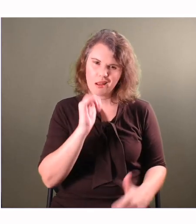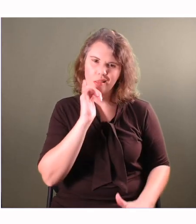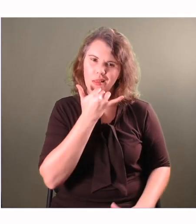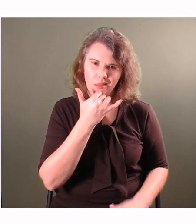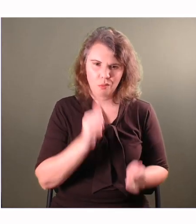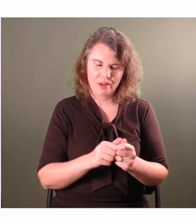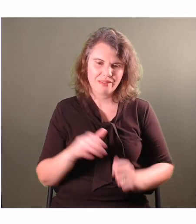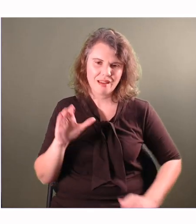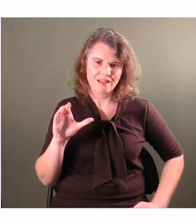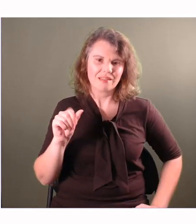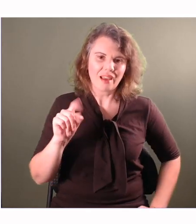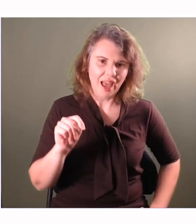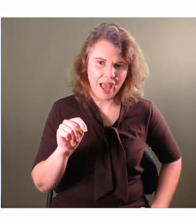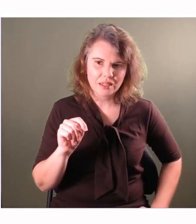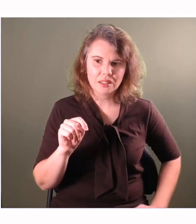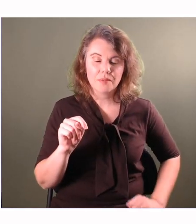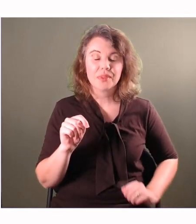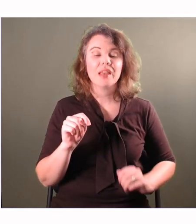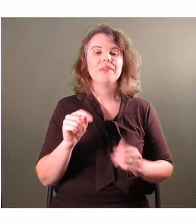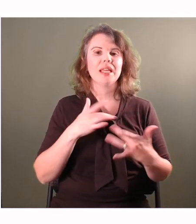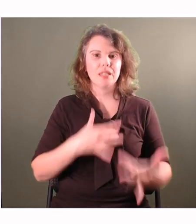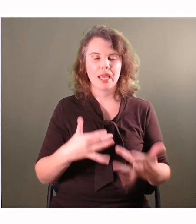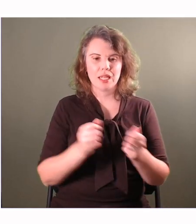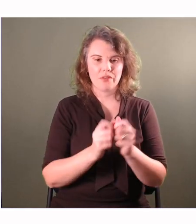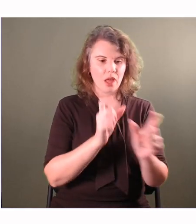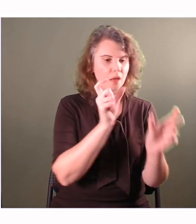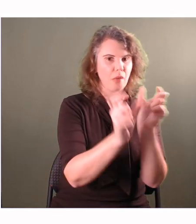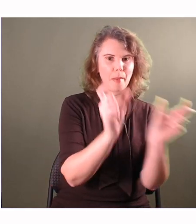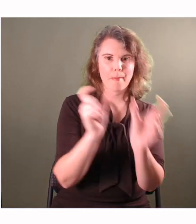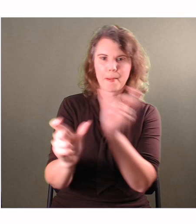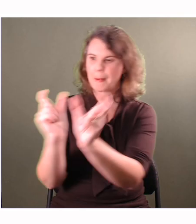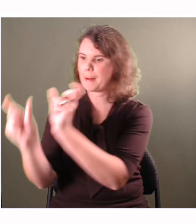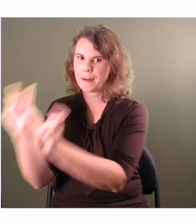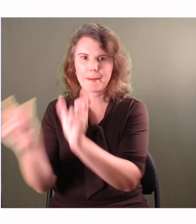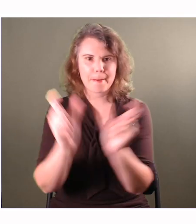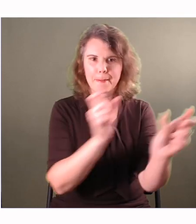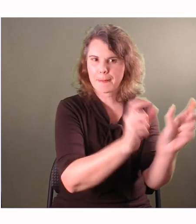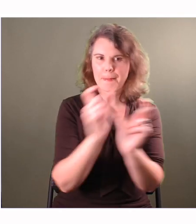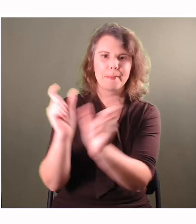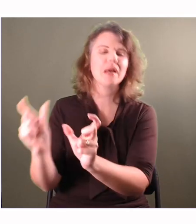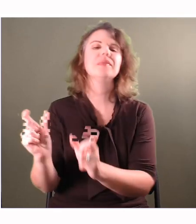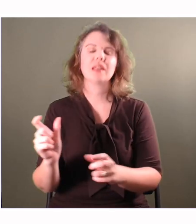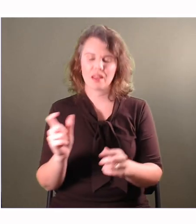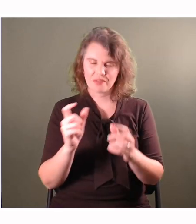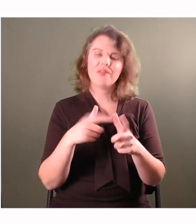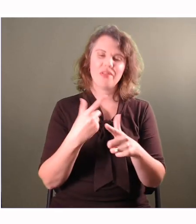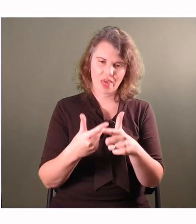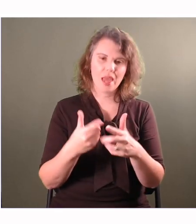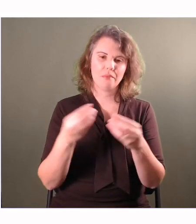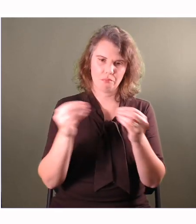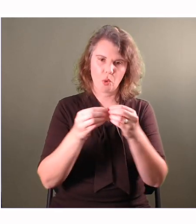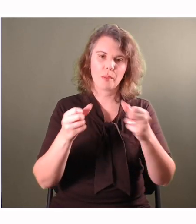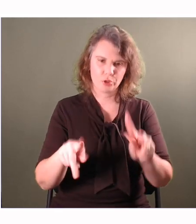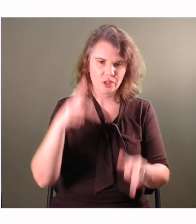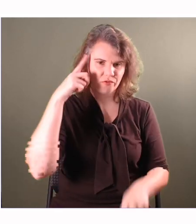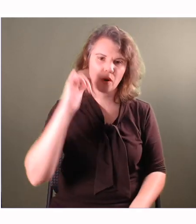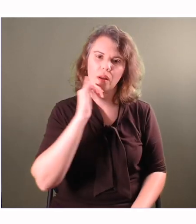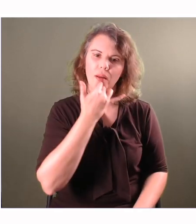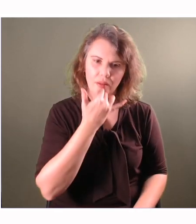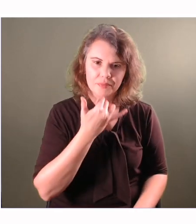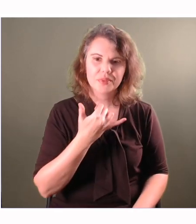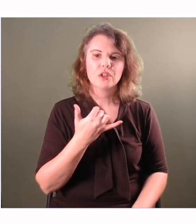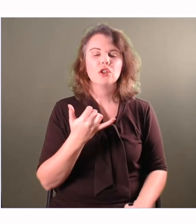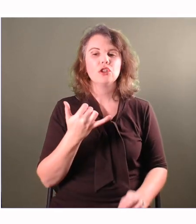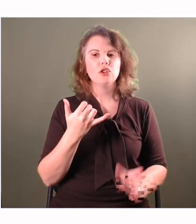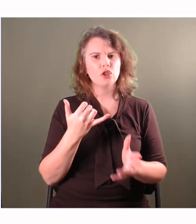cat. Slips happen when you have to say a bunch of syllables close in time to each other. And so we need to have a theory of